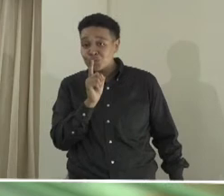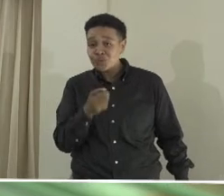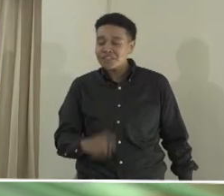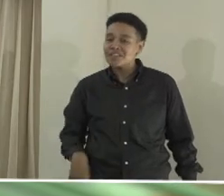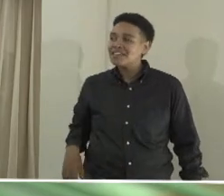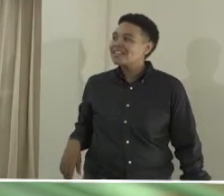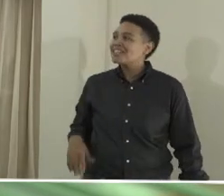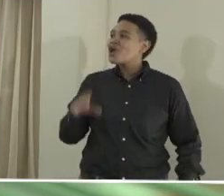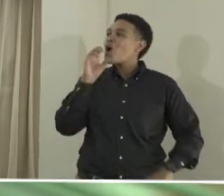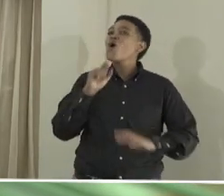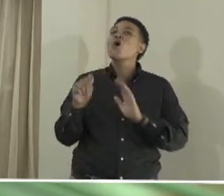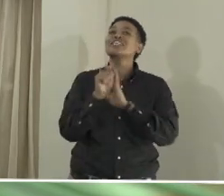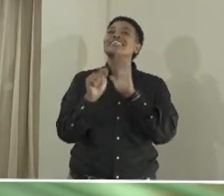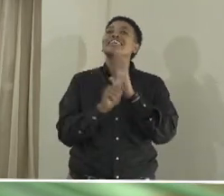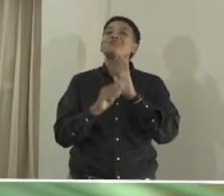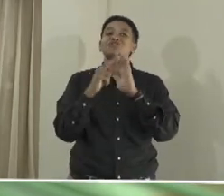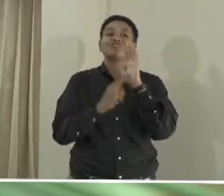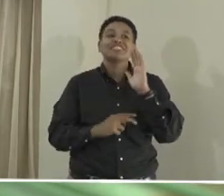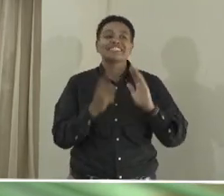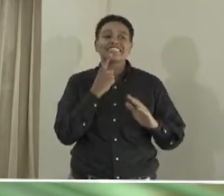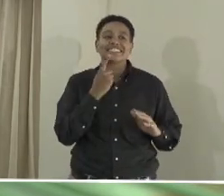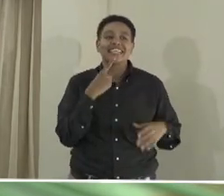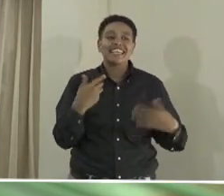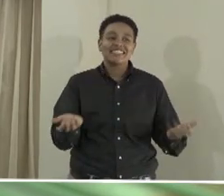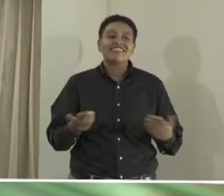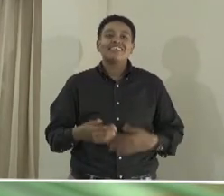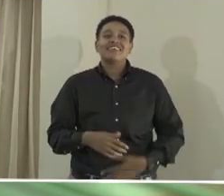the Old Testament reading,